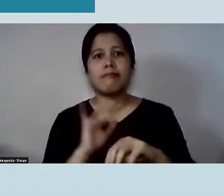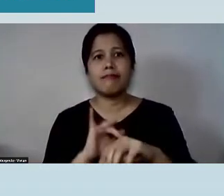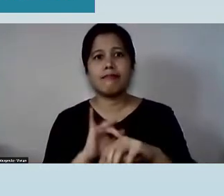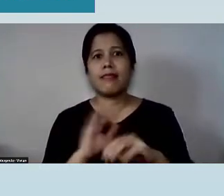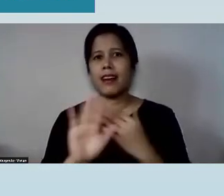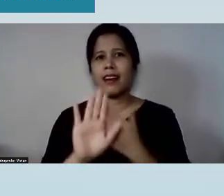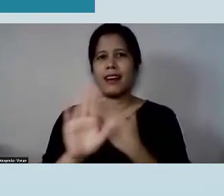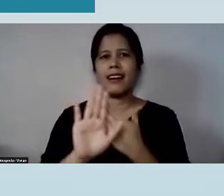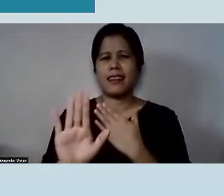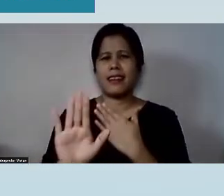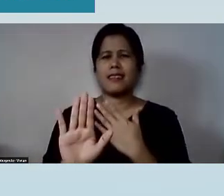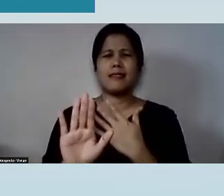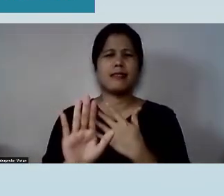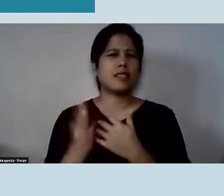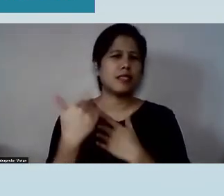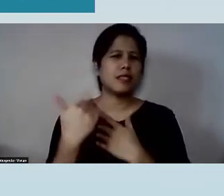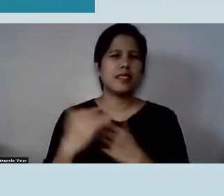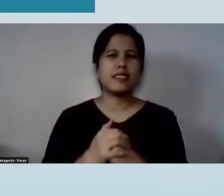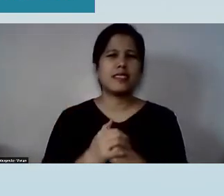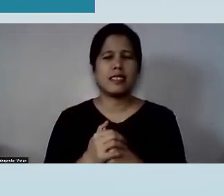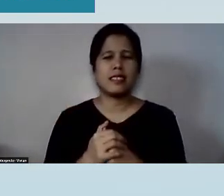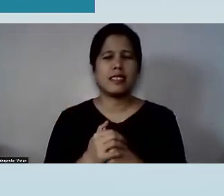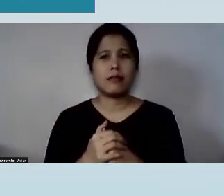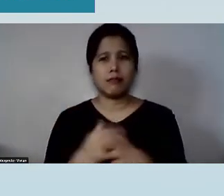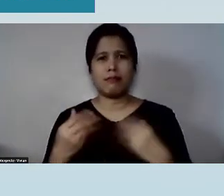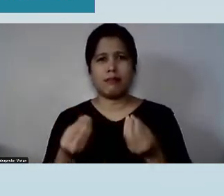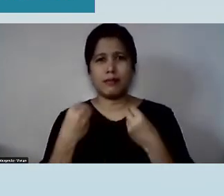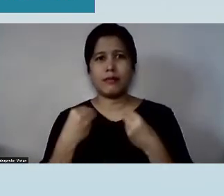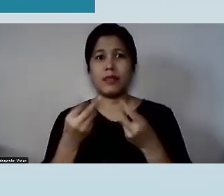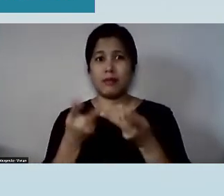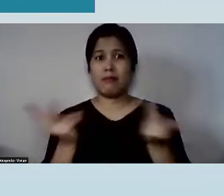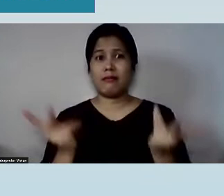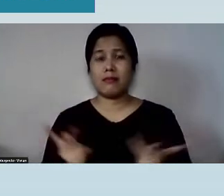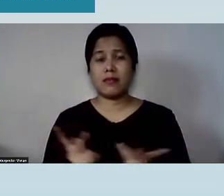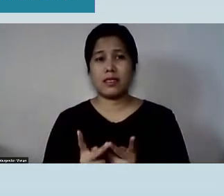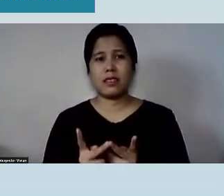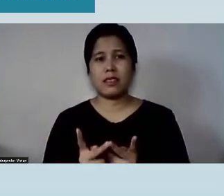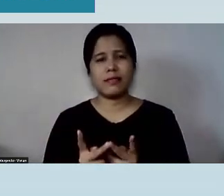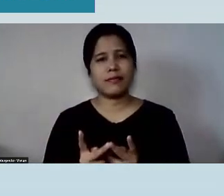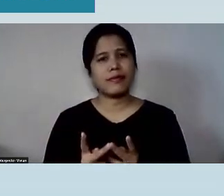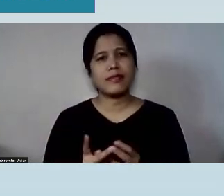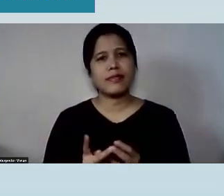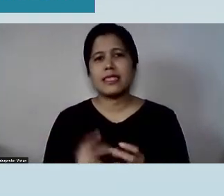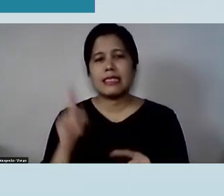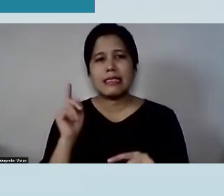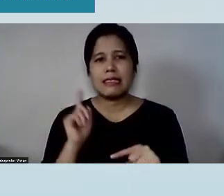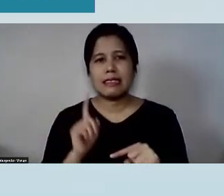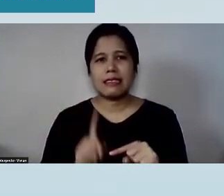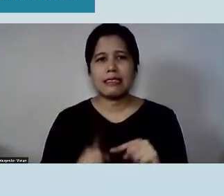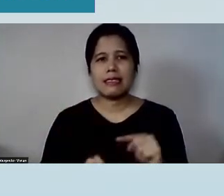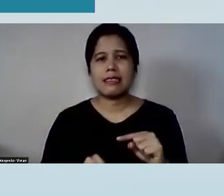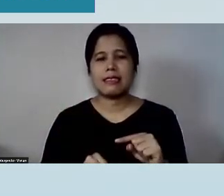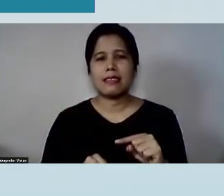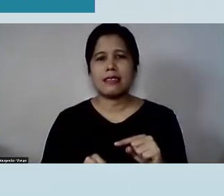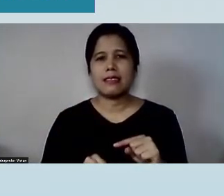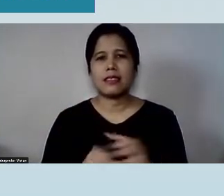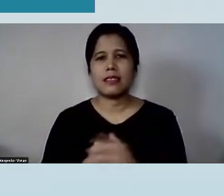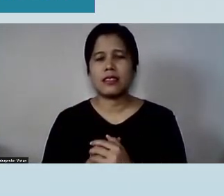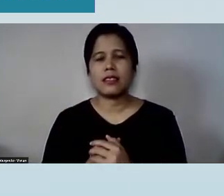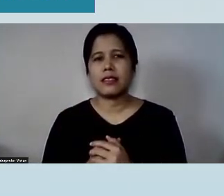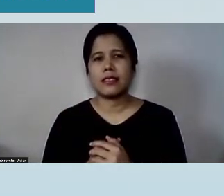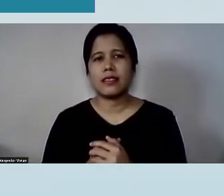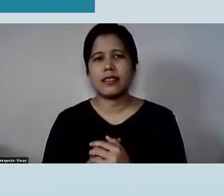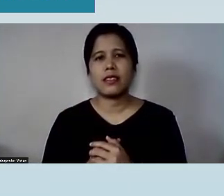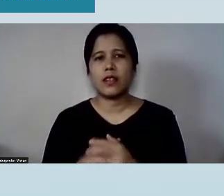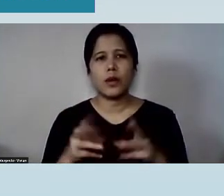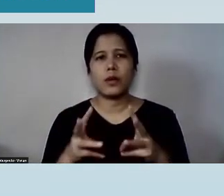na, come on, give me my space. But it's incorrectly interpreted as a disciplinary issue rather than